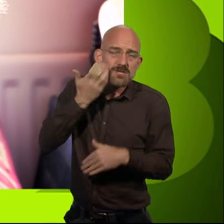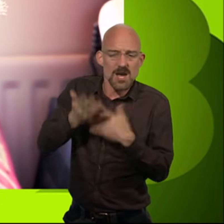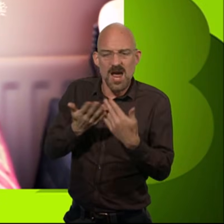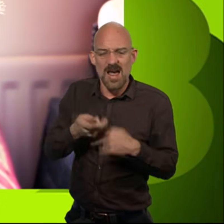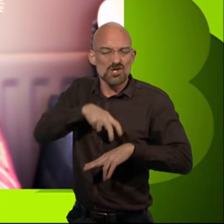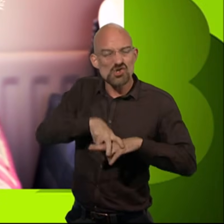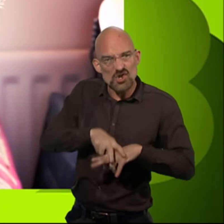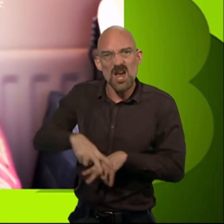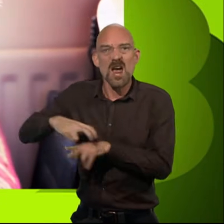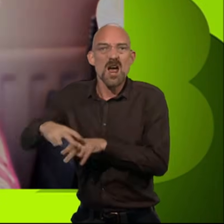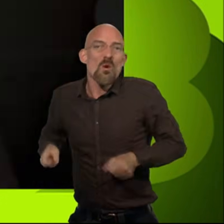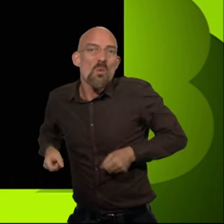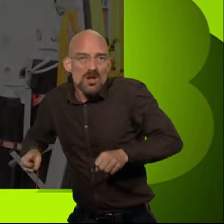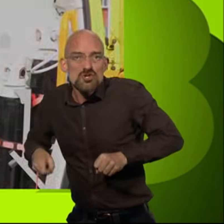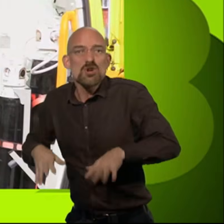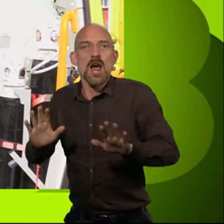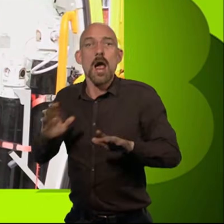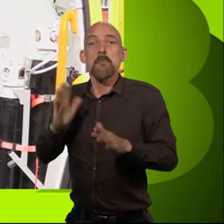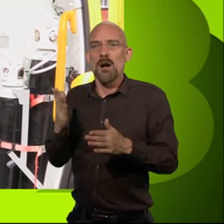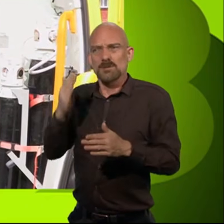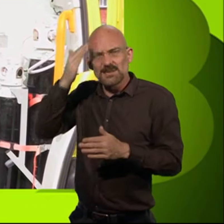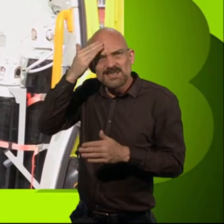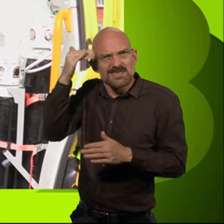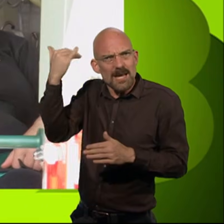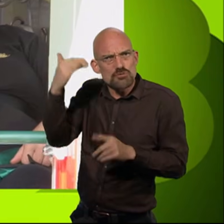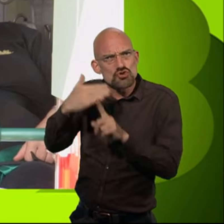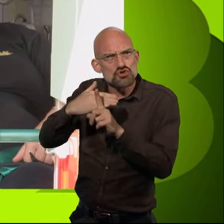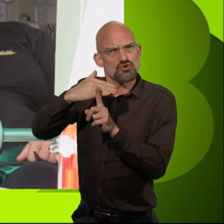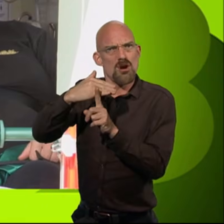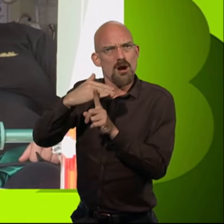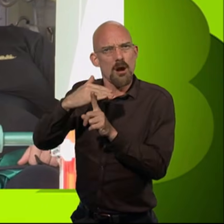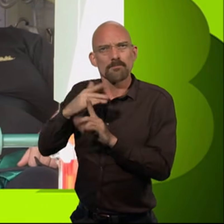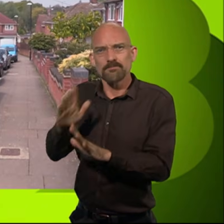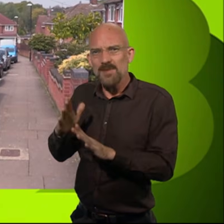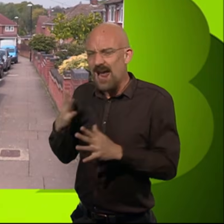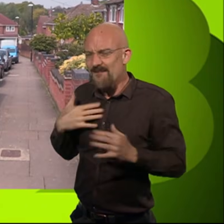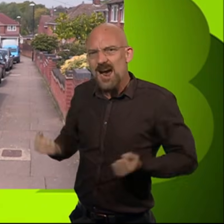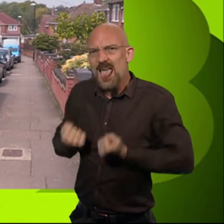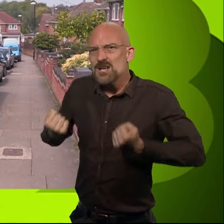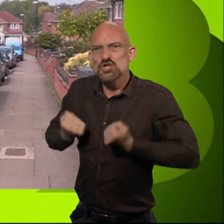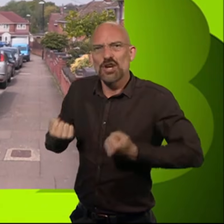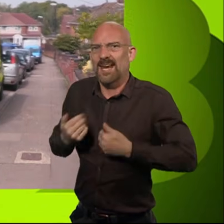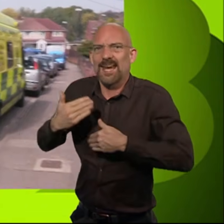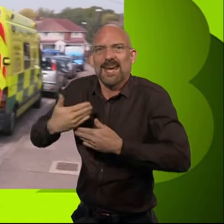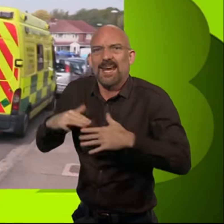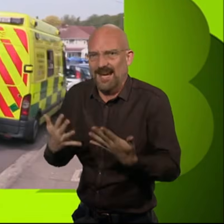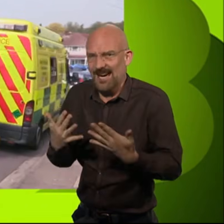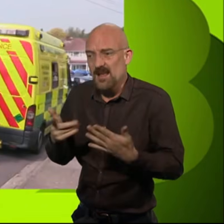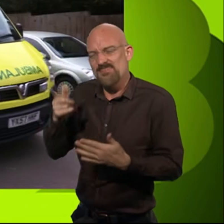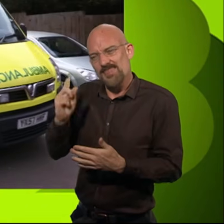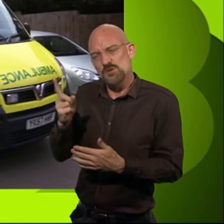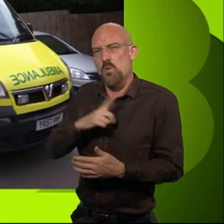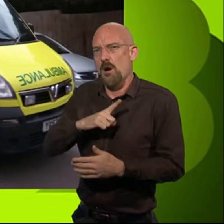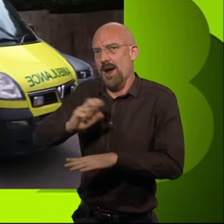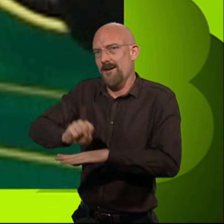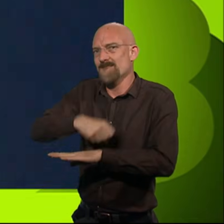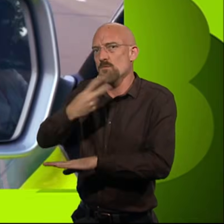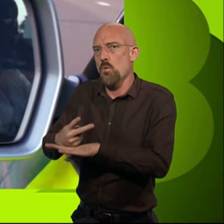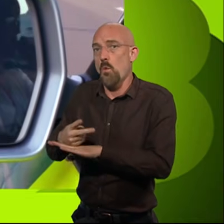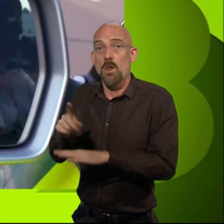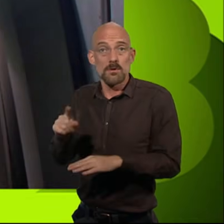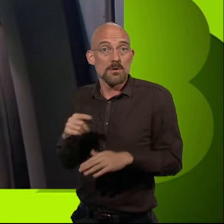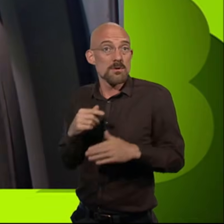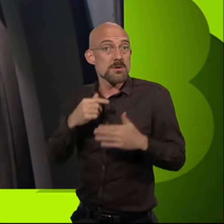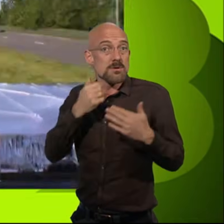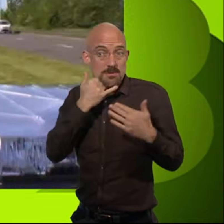to do that by himself. That's why he's fallen. Because we were there within 3.5 minutes of the 999 call, now Frank can get the treatment he needs in